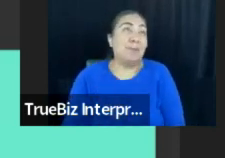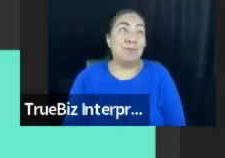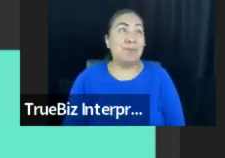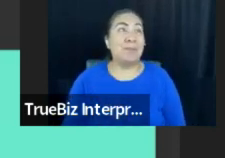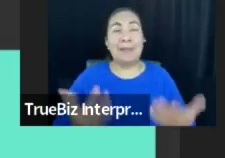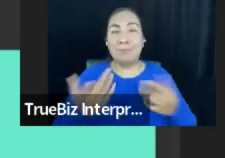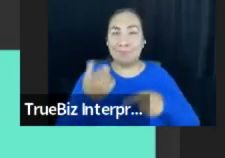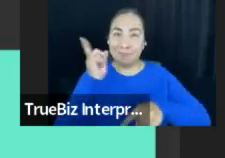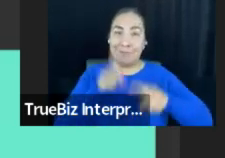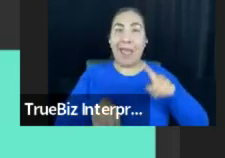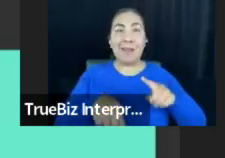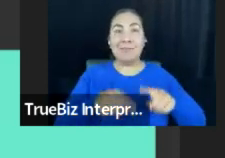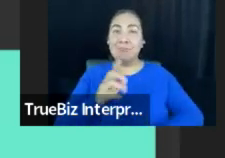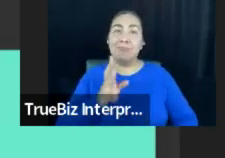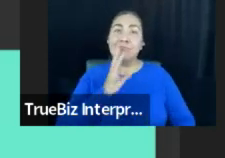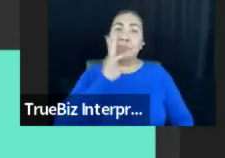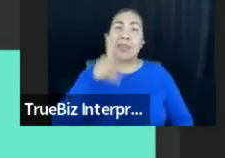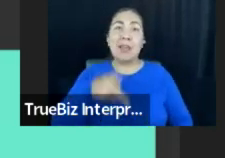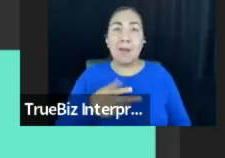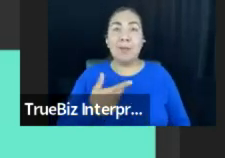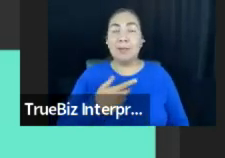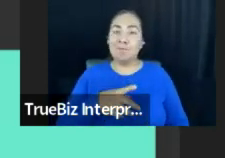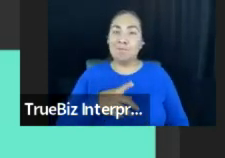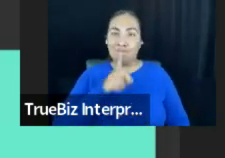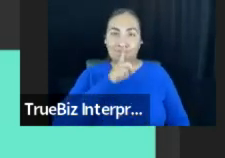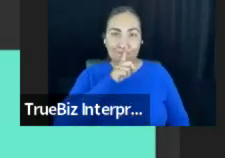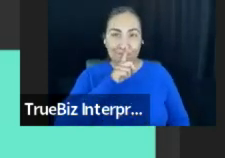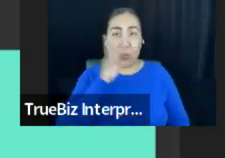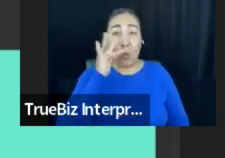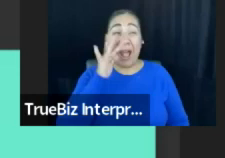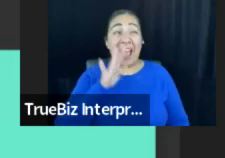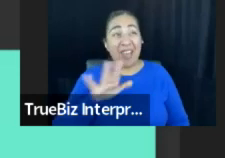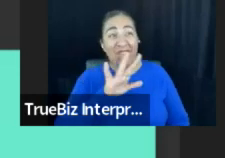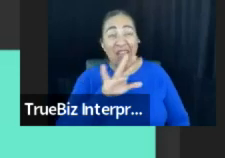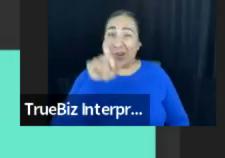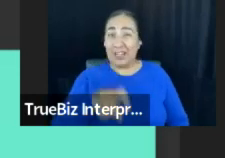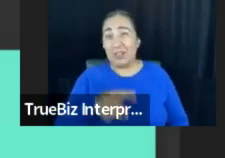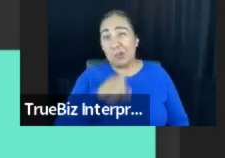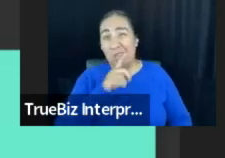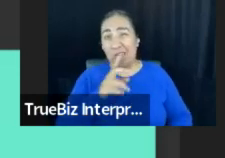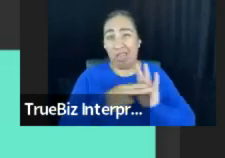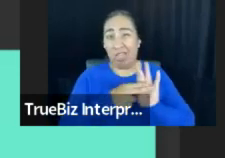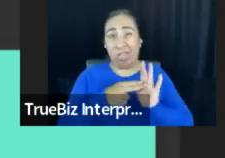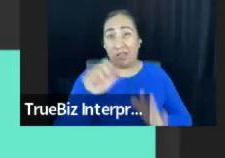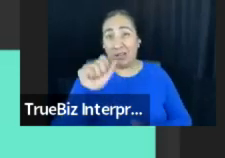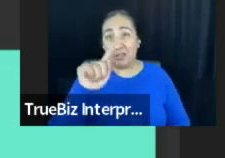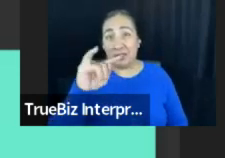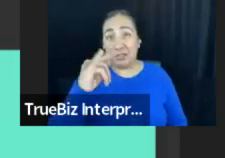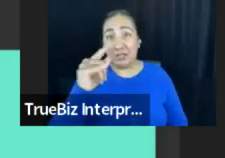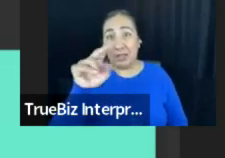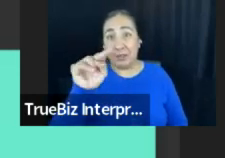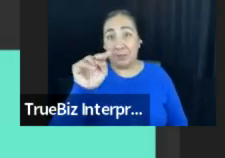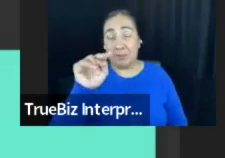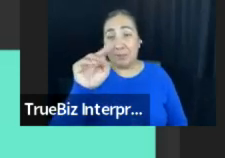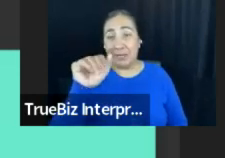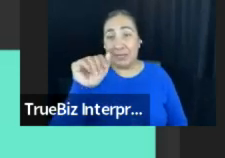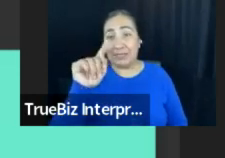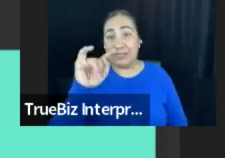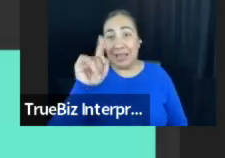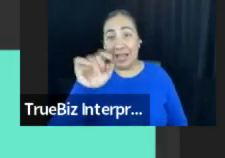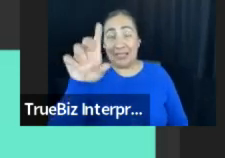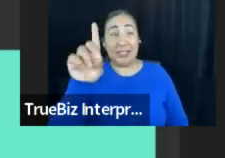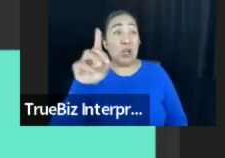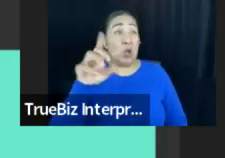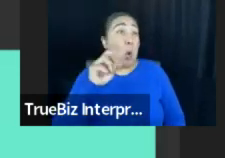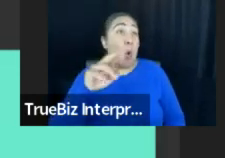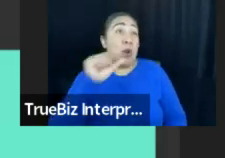unable to speak up about their needs is because their needs have been stigmatized, and because they have not been traditionally honored, or it's not a thing